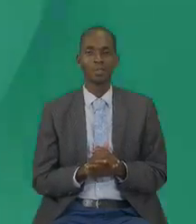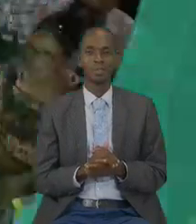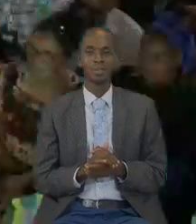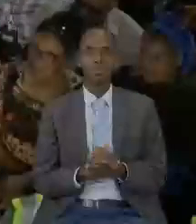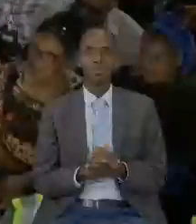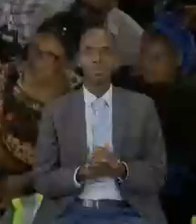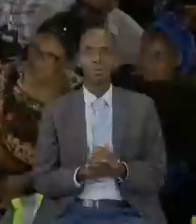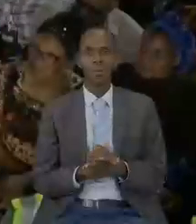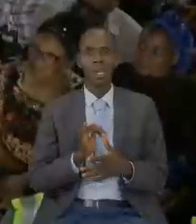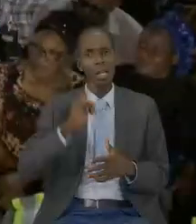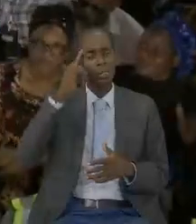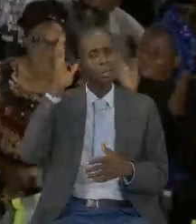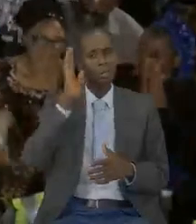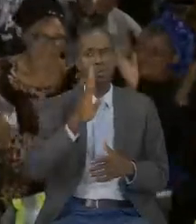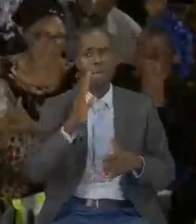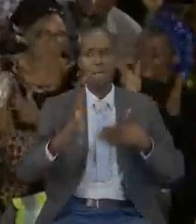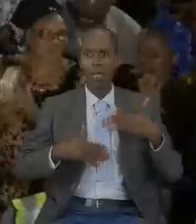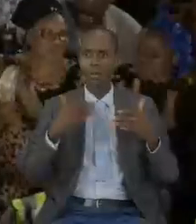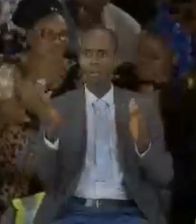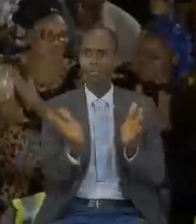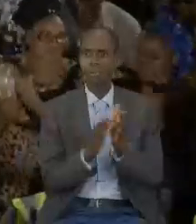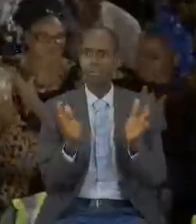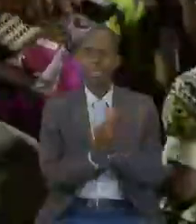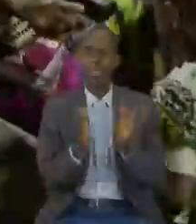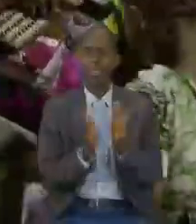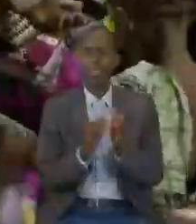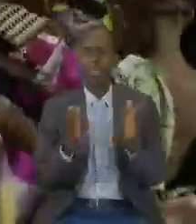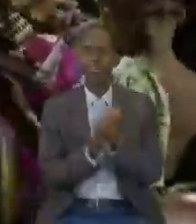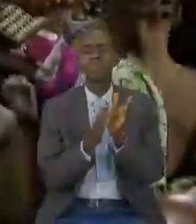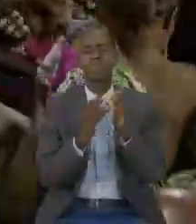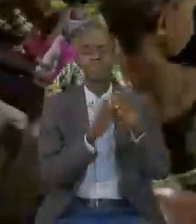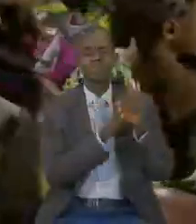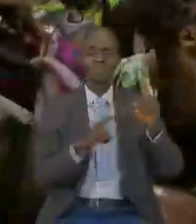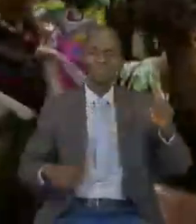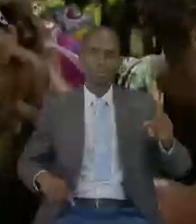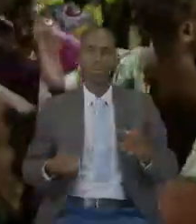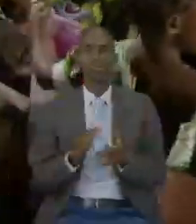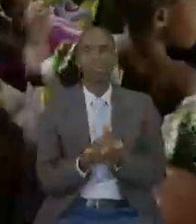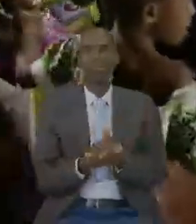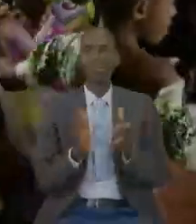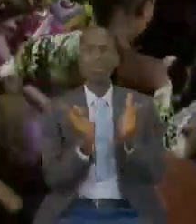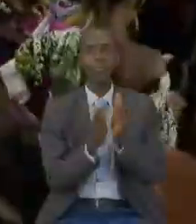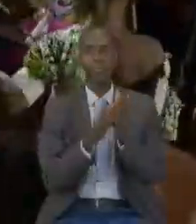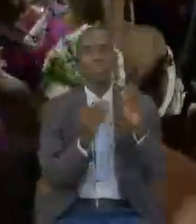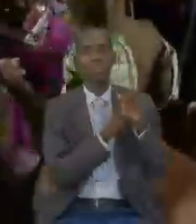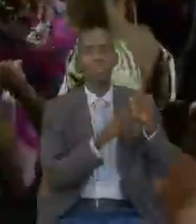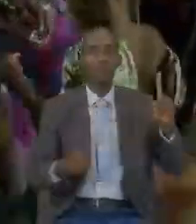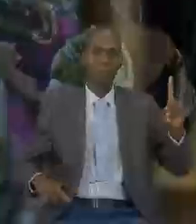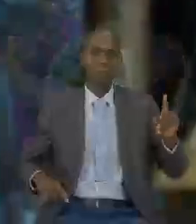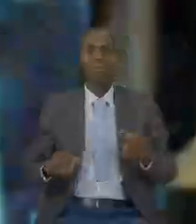I thought you put your hands together for Jesus. Praise the Lord. I said, praise the